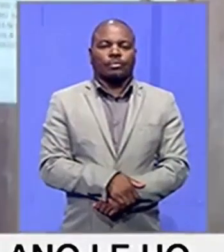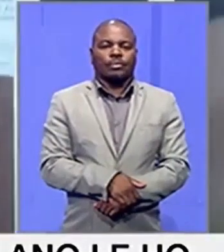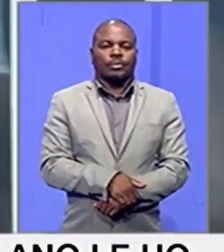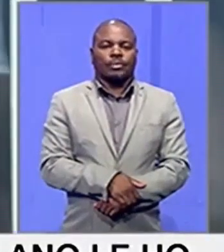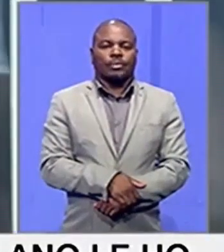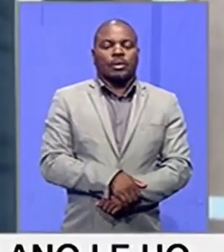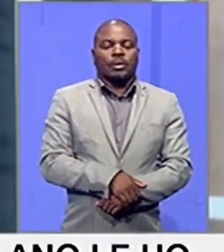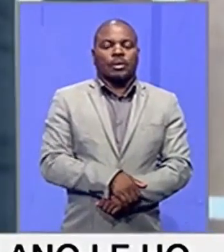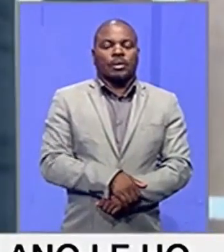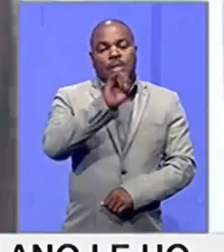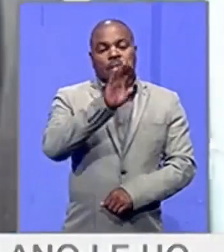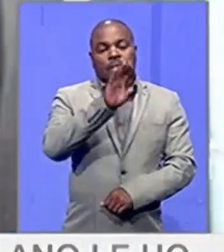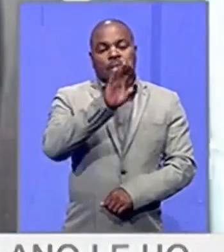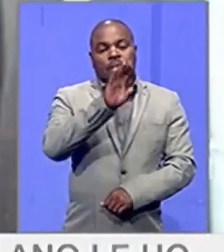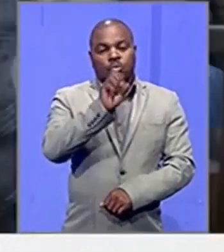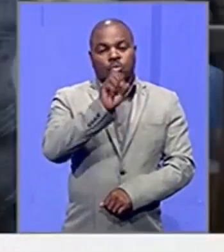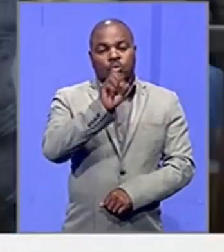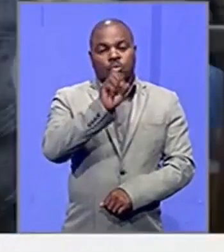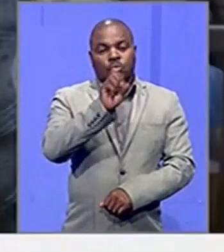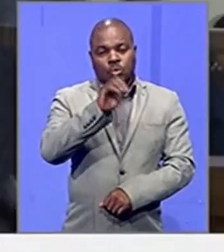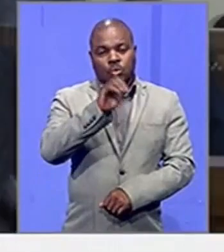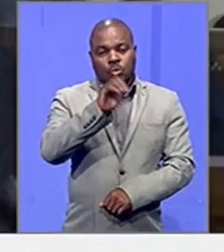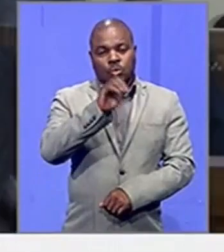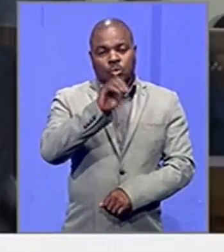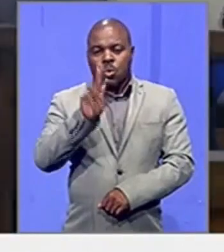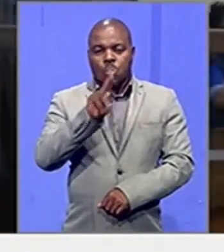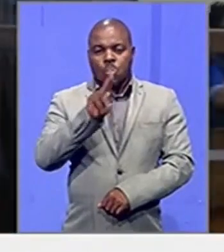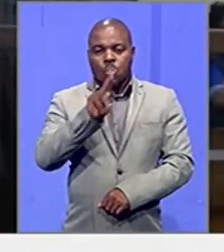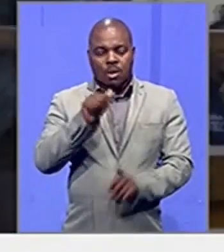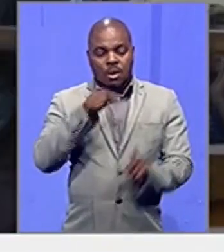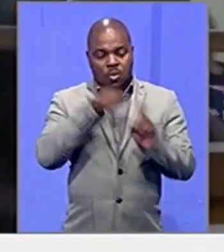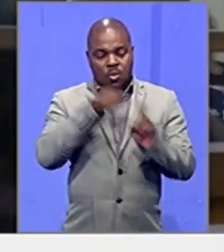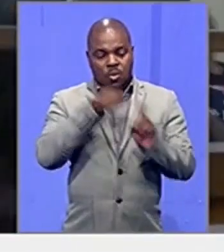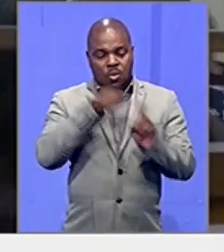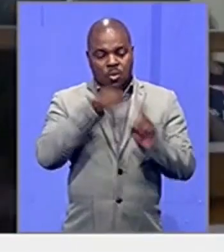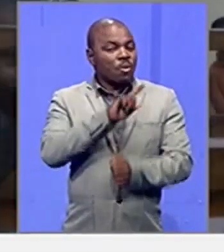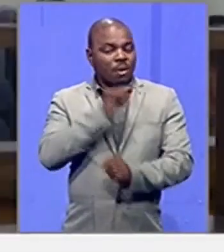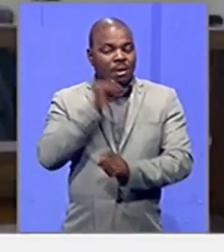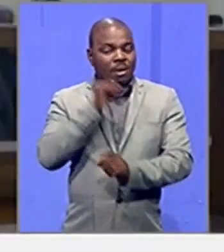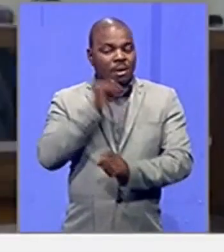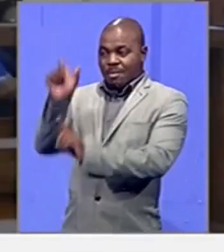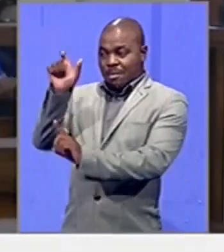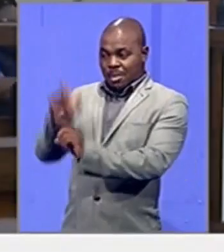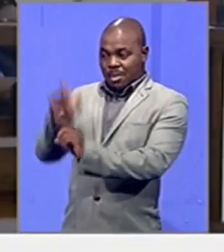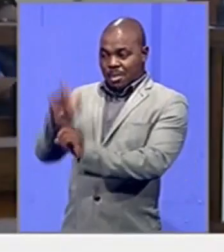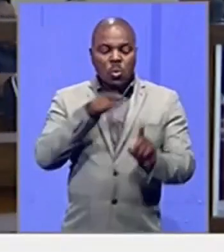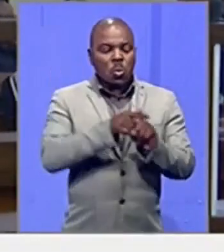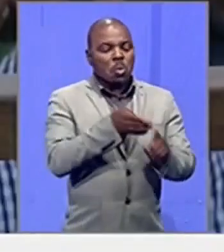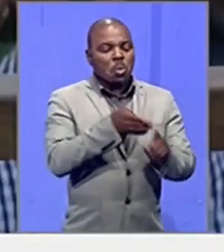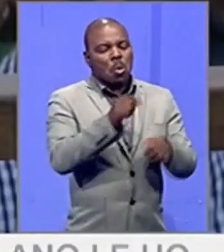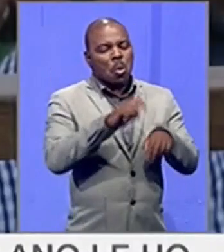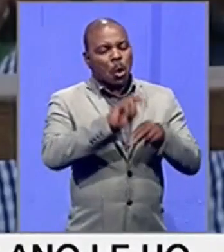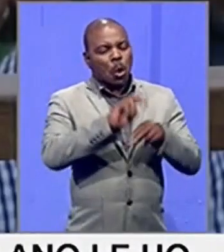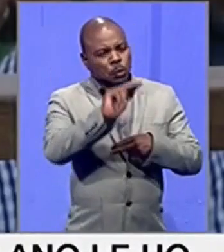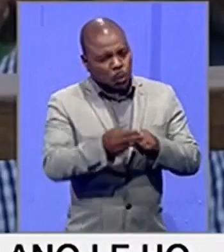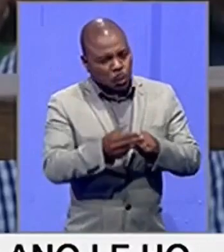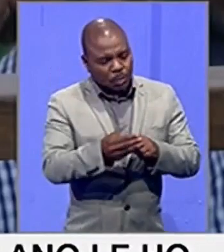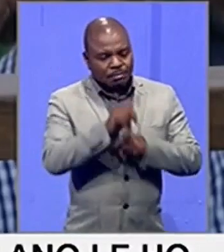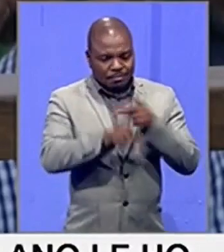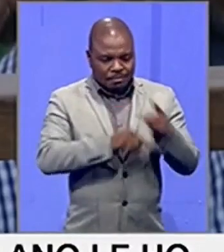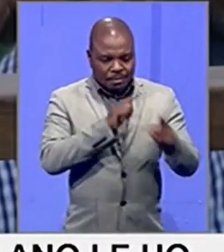Sibusiso Kula yo latofatswang ka polao o tlhageletse kwa kgotlatshekelo nako e khutshwane fela pele kgetsi ya gagwe